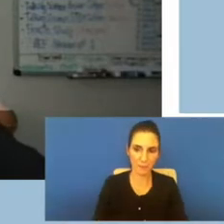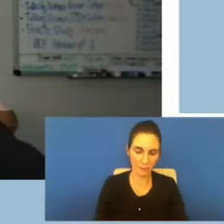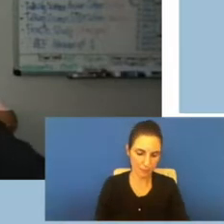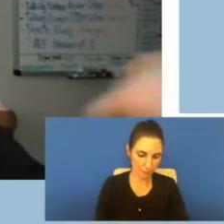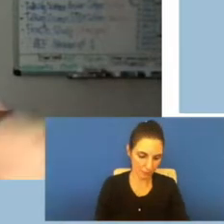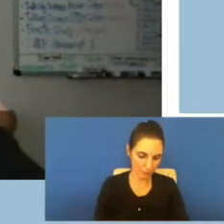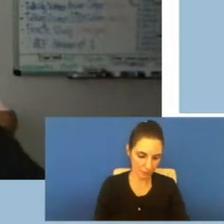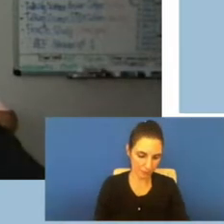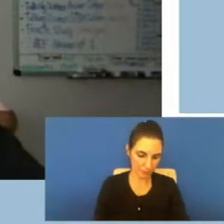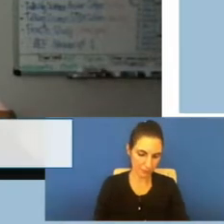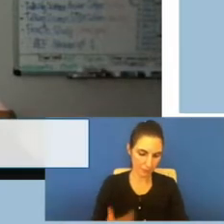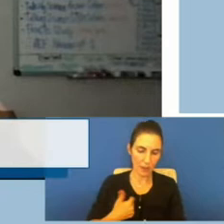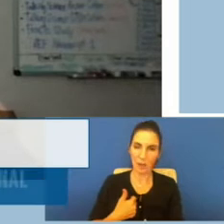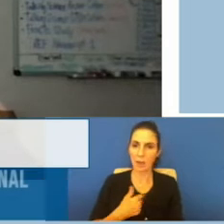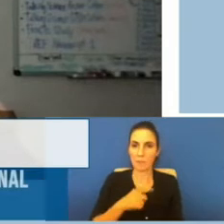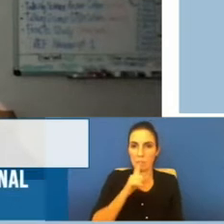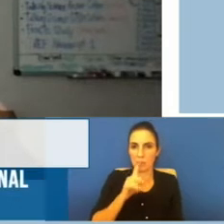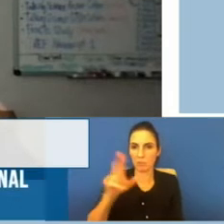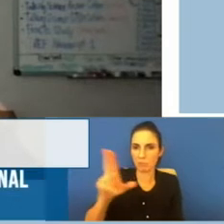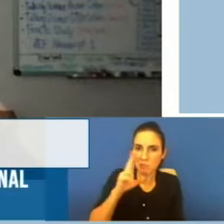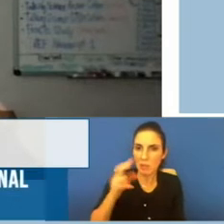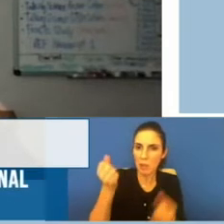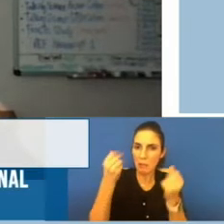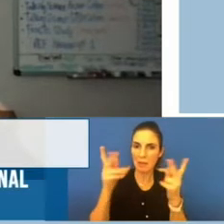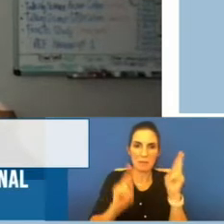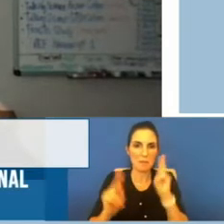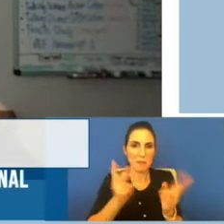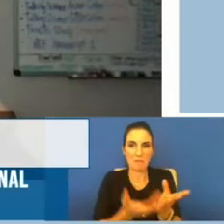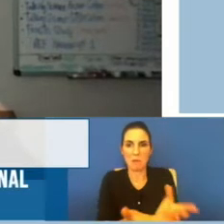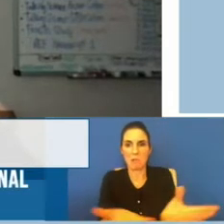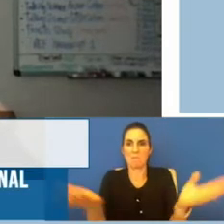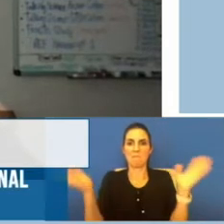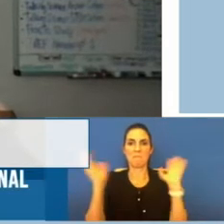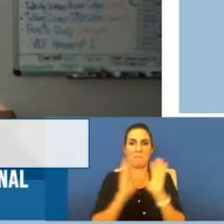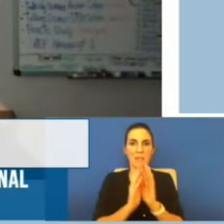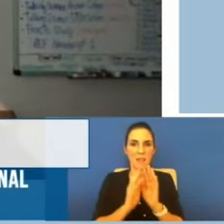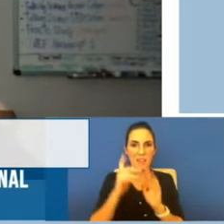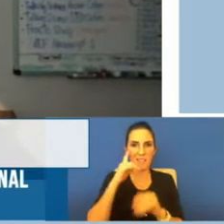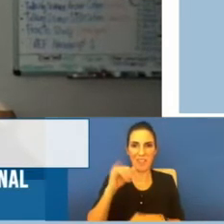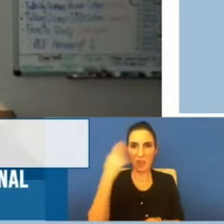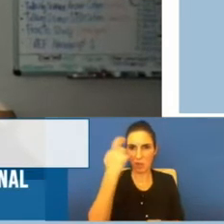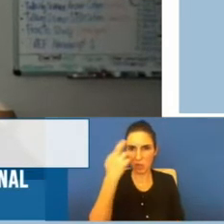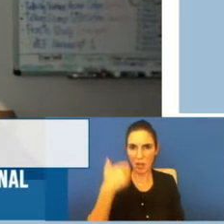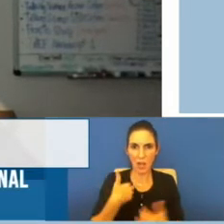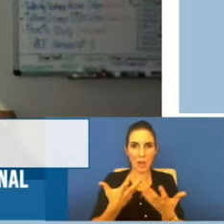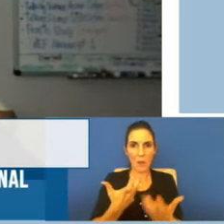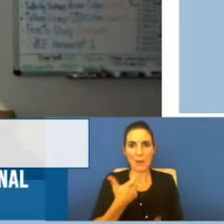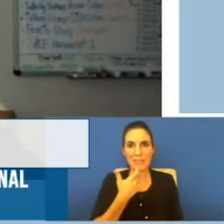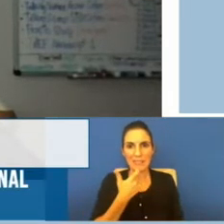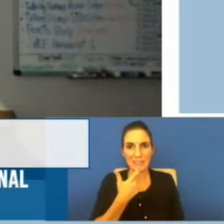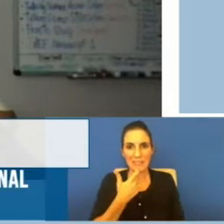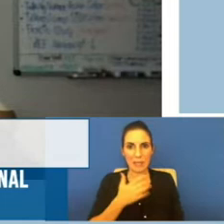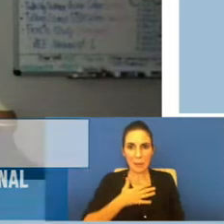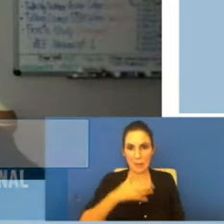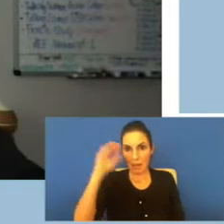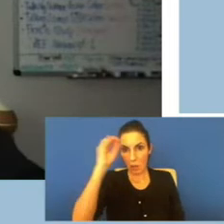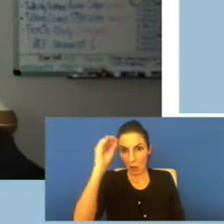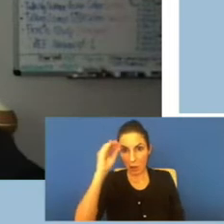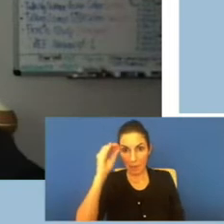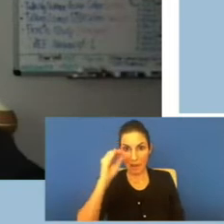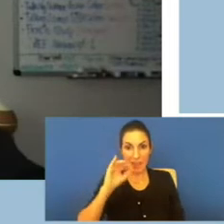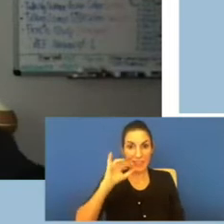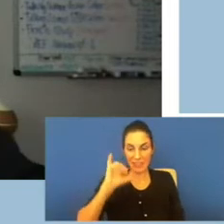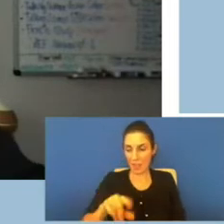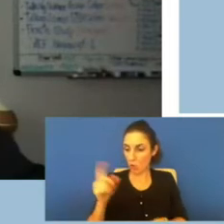honored to be here surrounded by so many thoughtful people. And for that reason, I'd like to articulate that my opinions are always forming